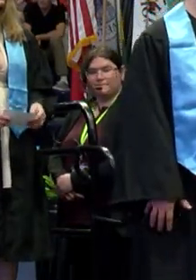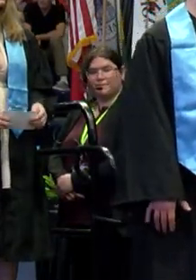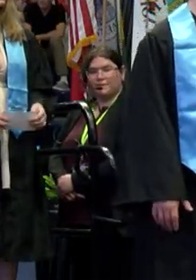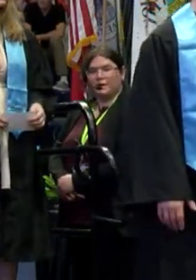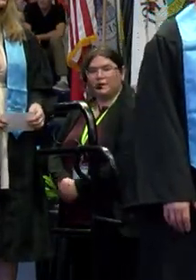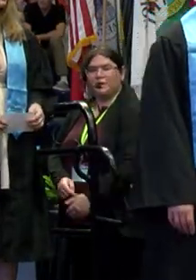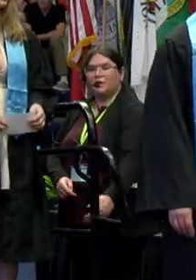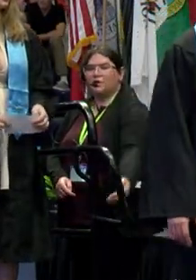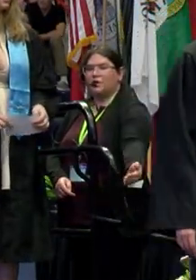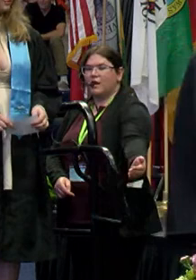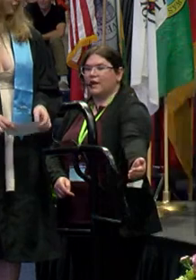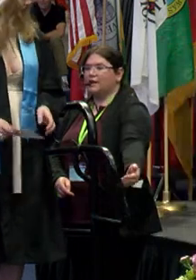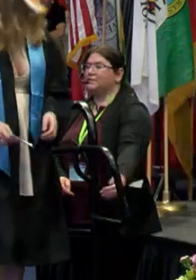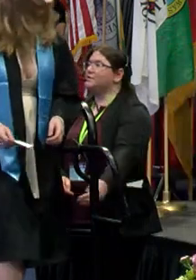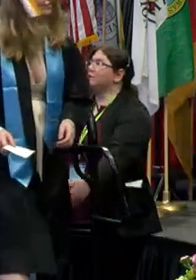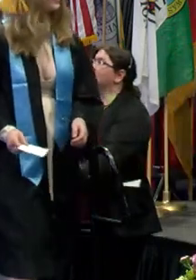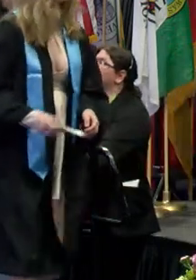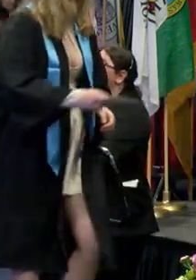Maxwell D. McCurran.